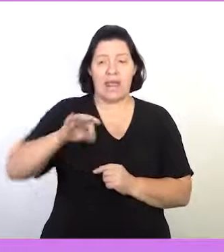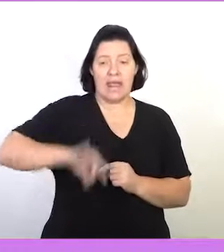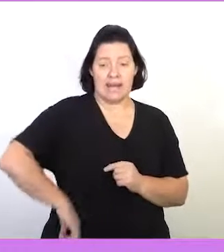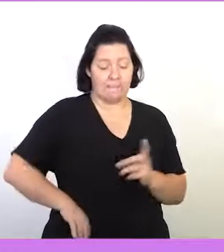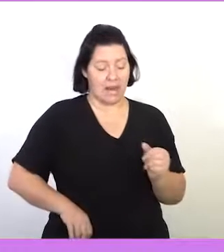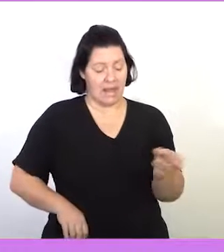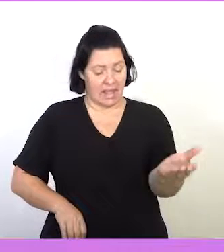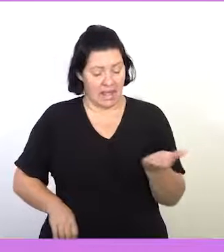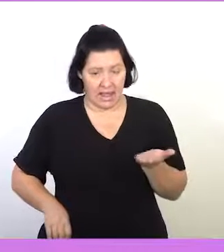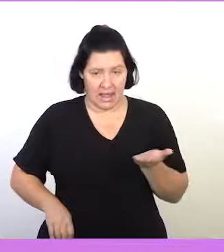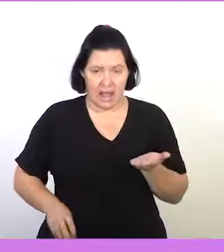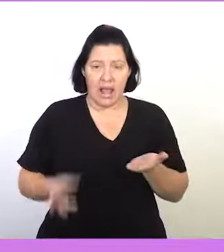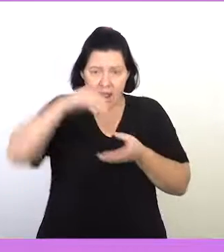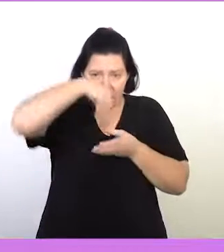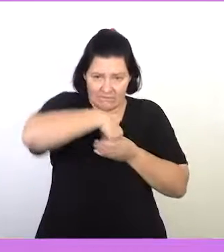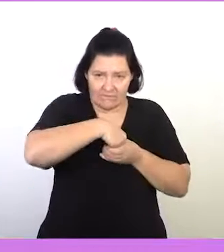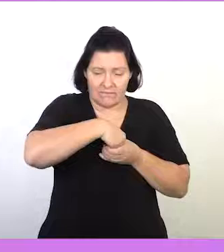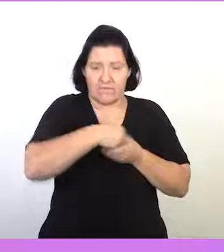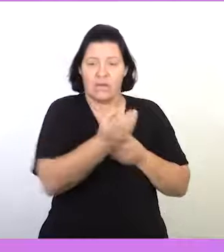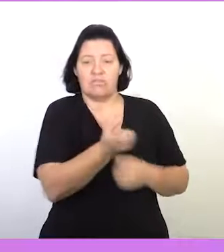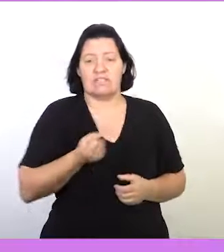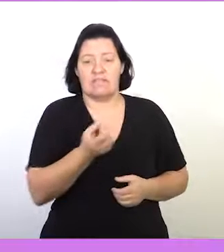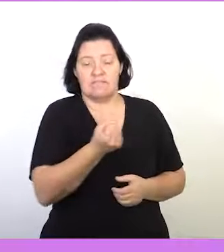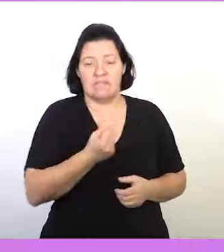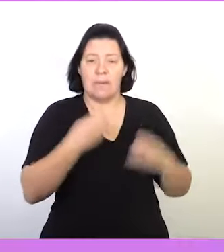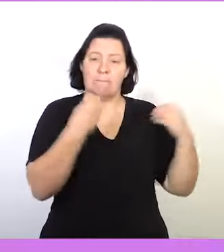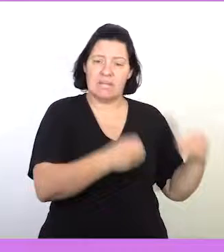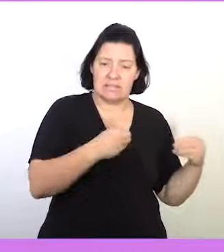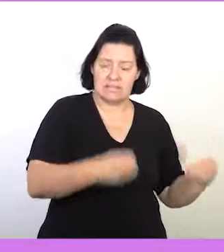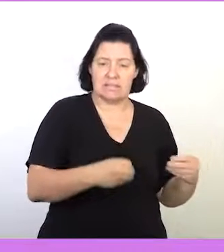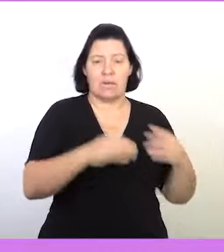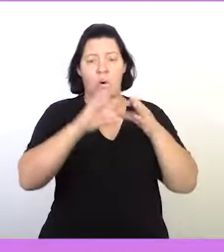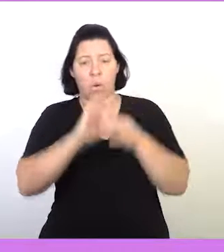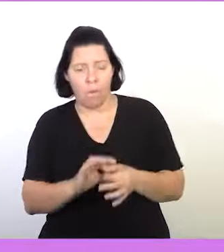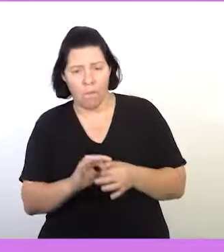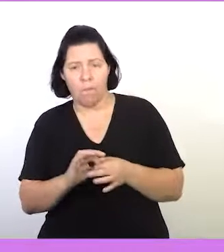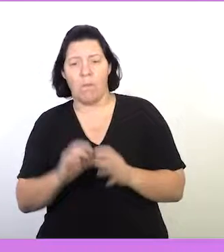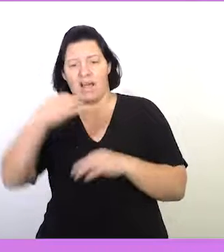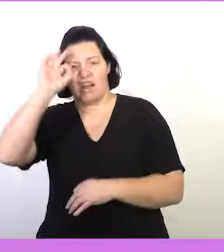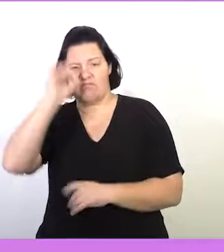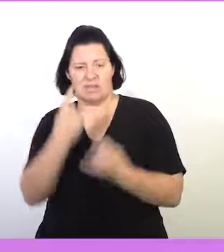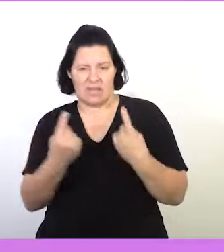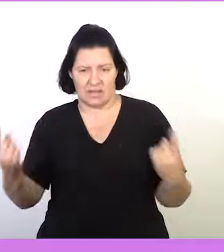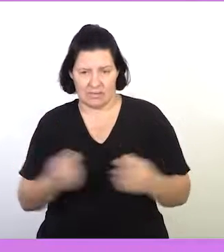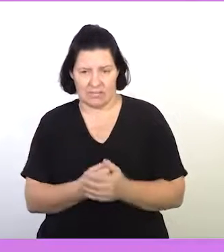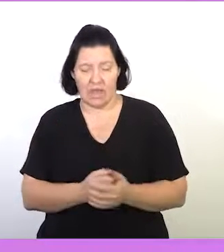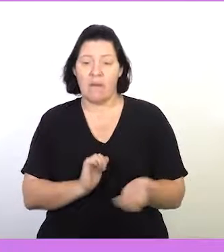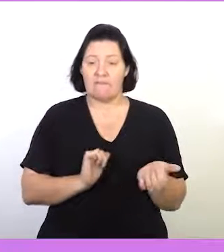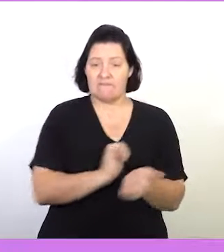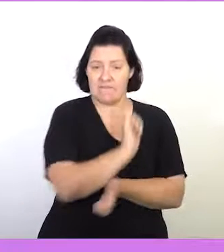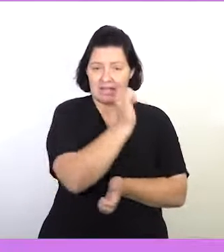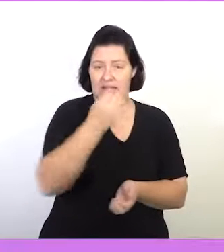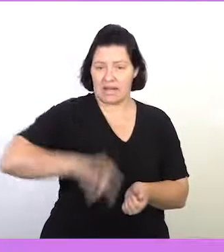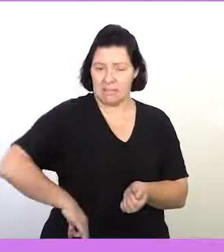income is the money coming into a household, a business, or government. Then we have, first of all, a fixed